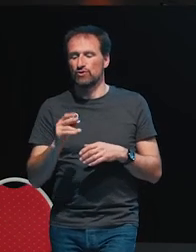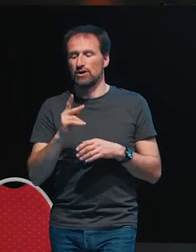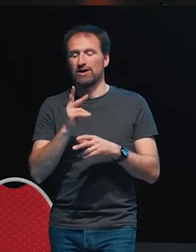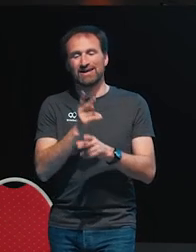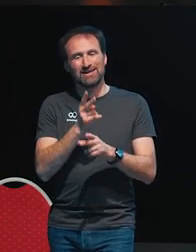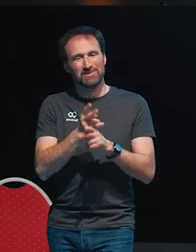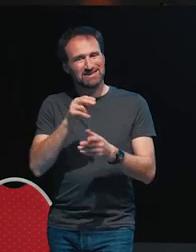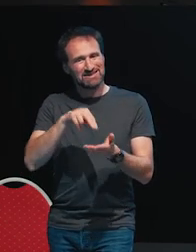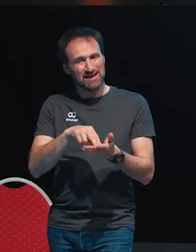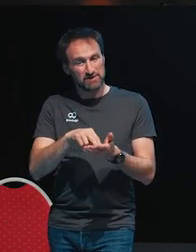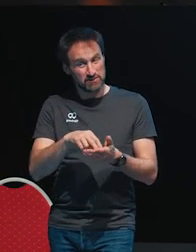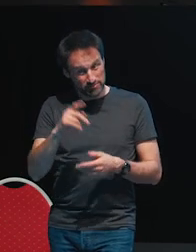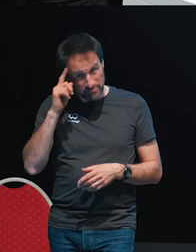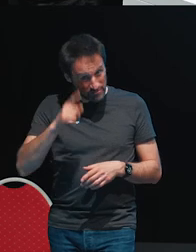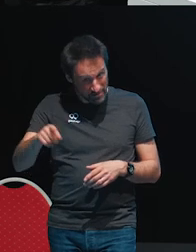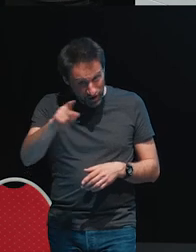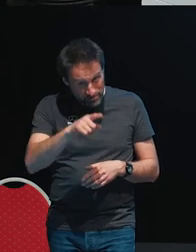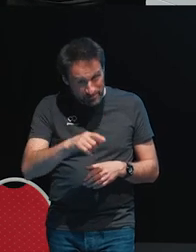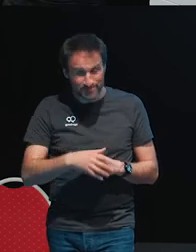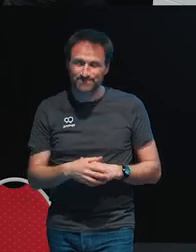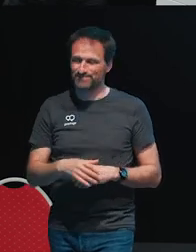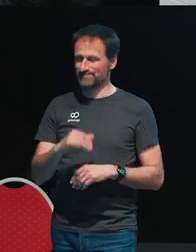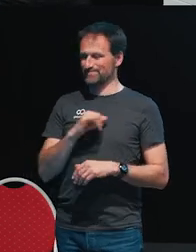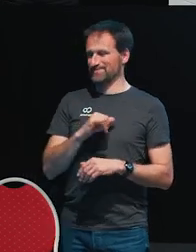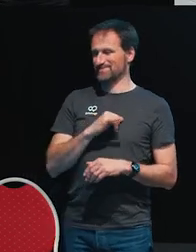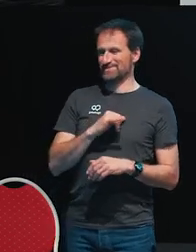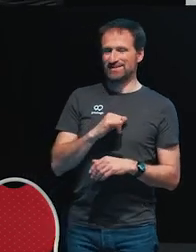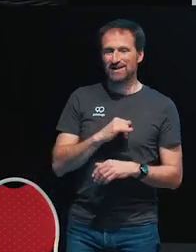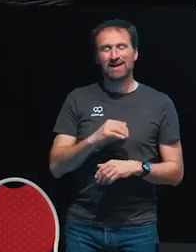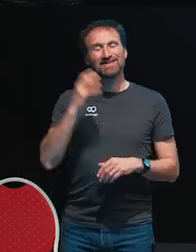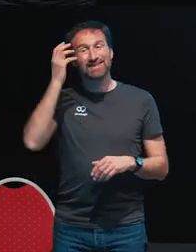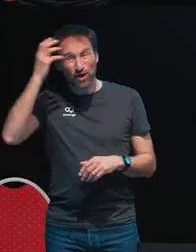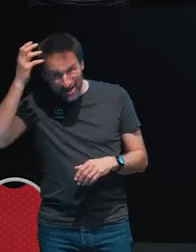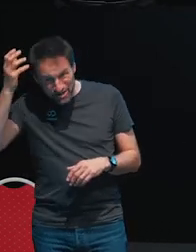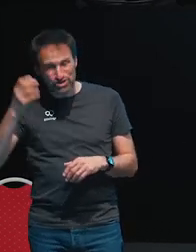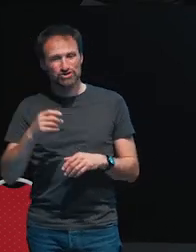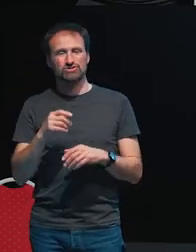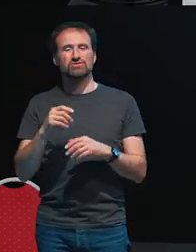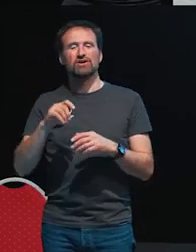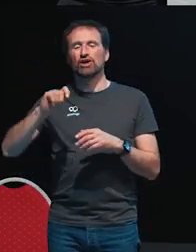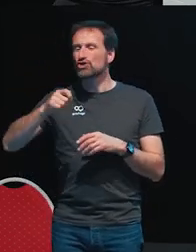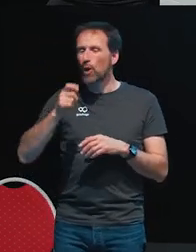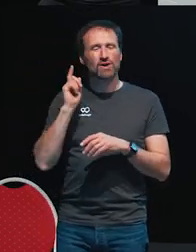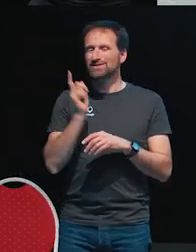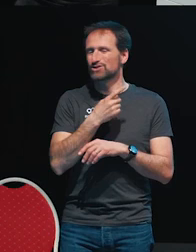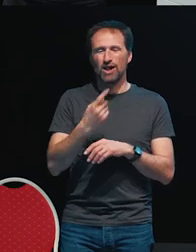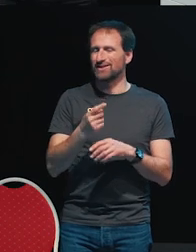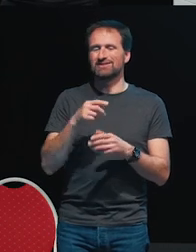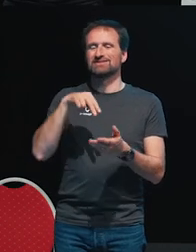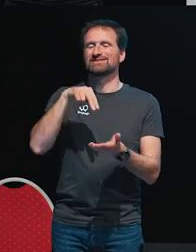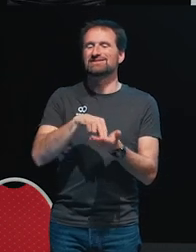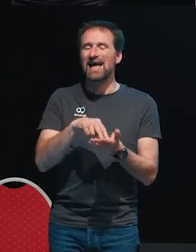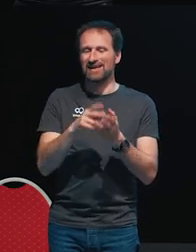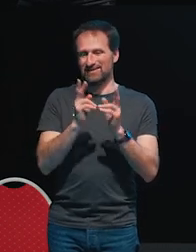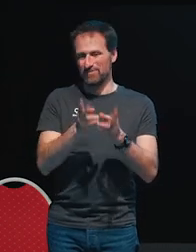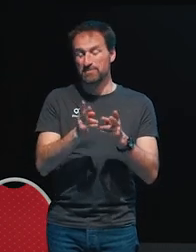That's good, because in theory, JSON Web Tokens should solve state, but then you get to some security loopholes, like you have to create a blacklist for tokens